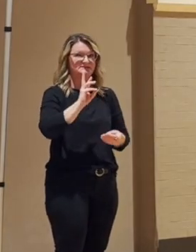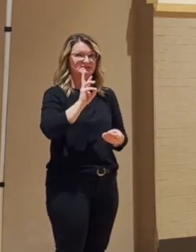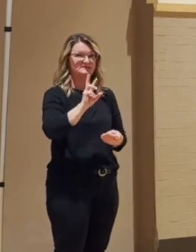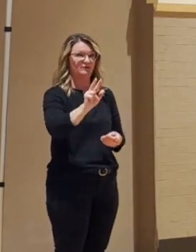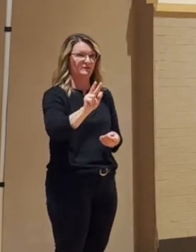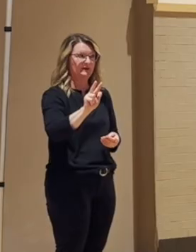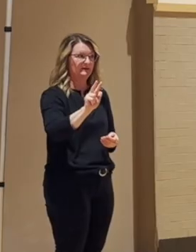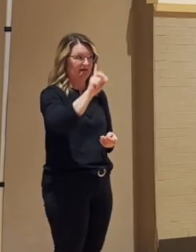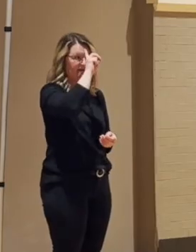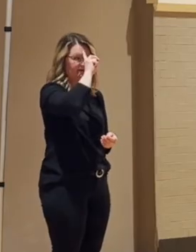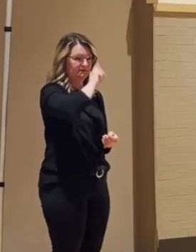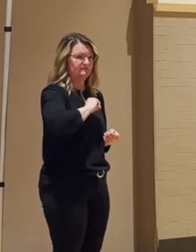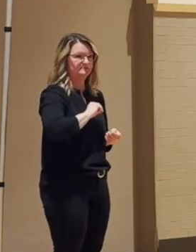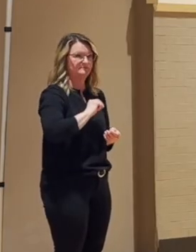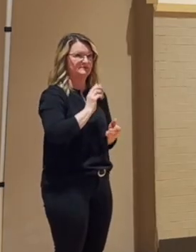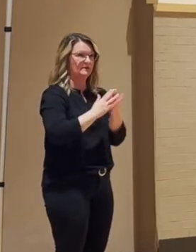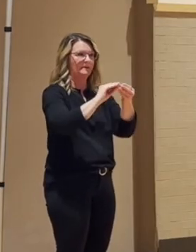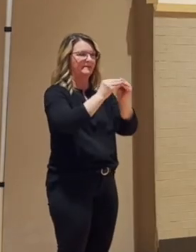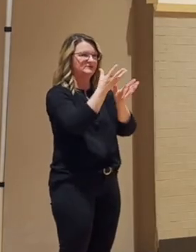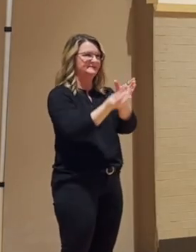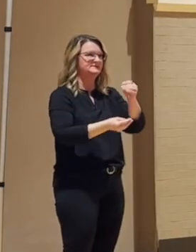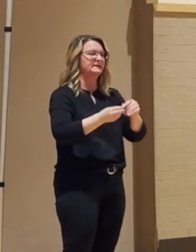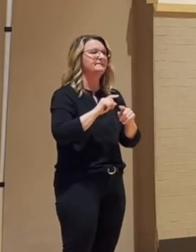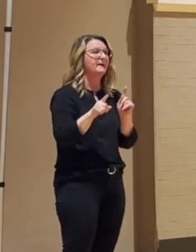63, I believe. Some numbers are missing, but